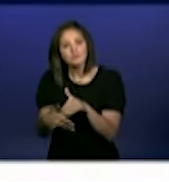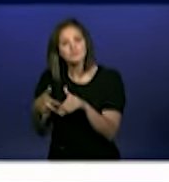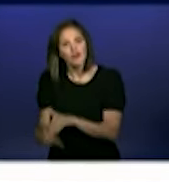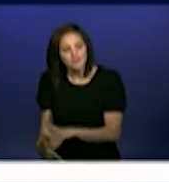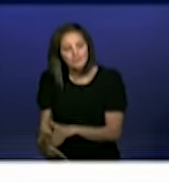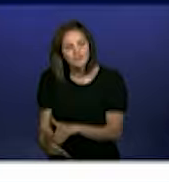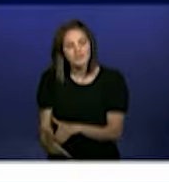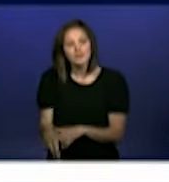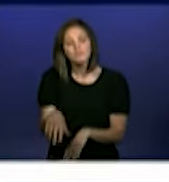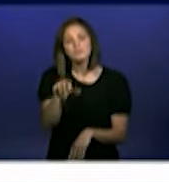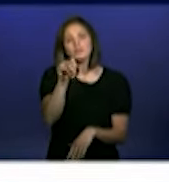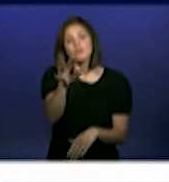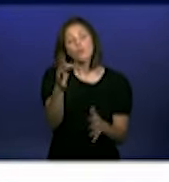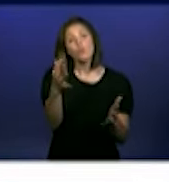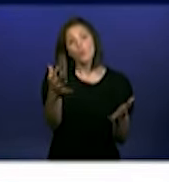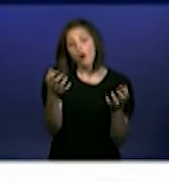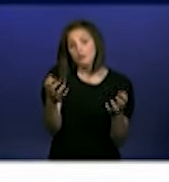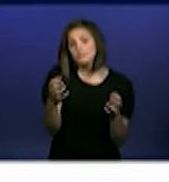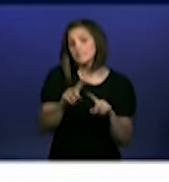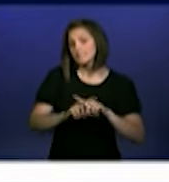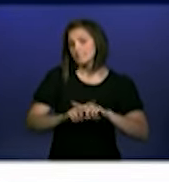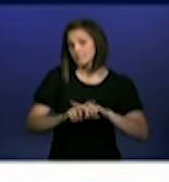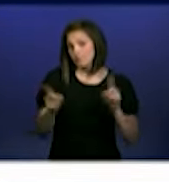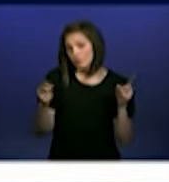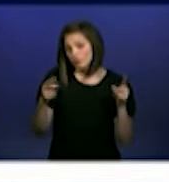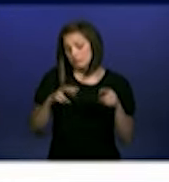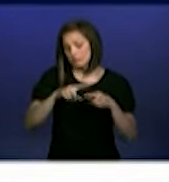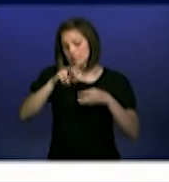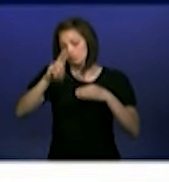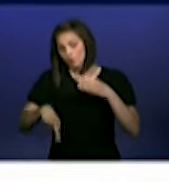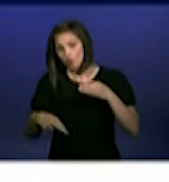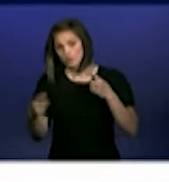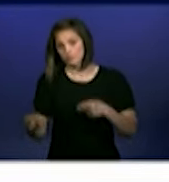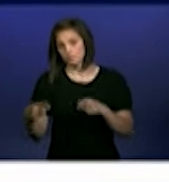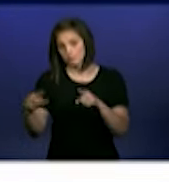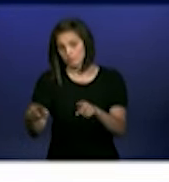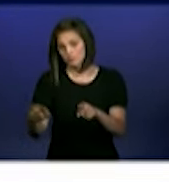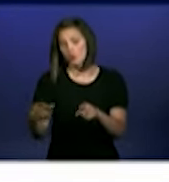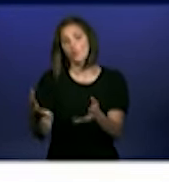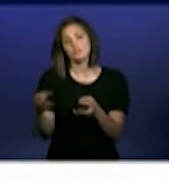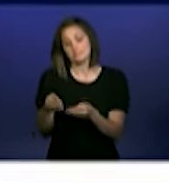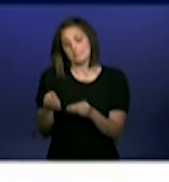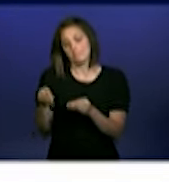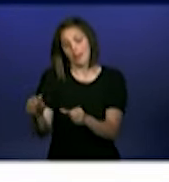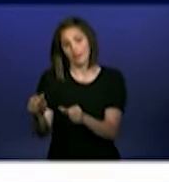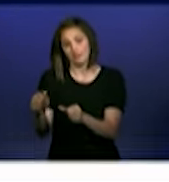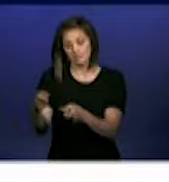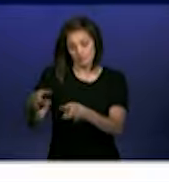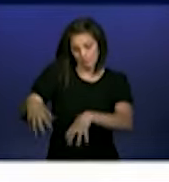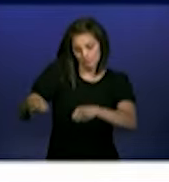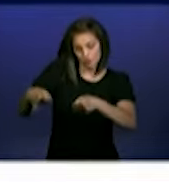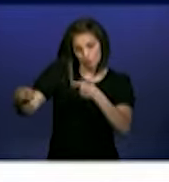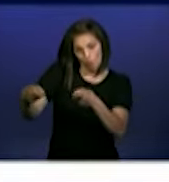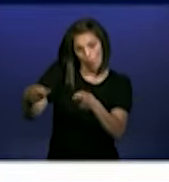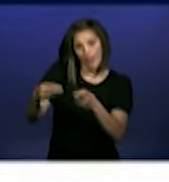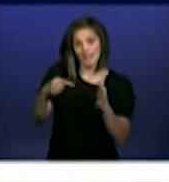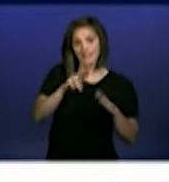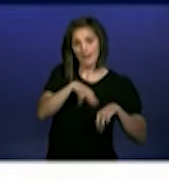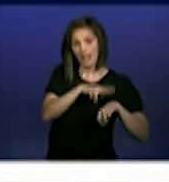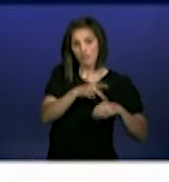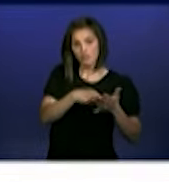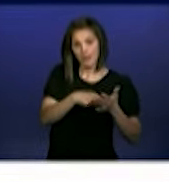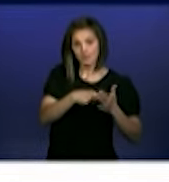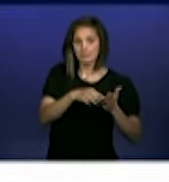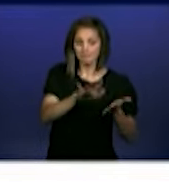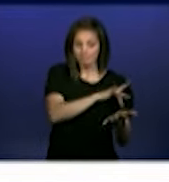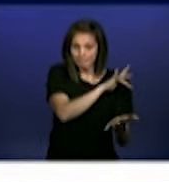different results in Washington, we want to get this spending under control and this national debt paid down, we need to send